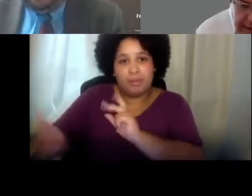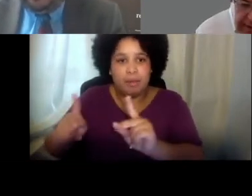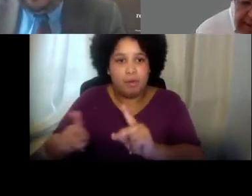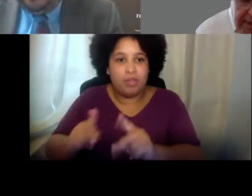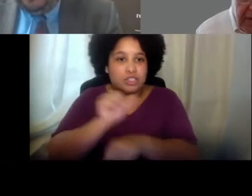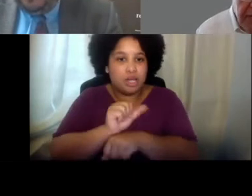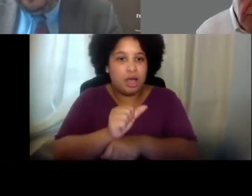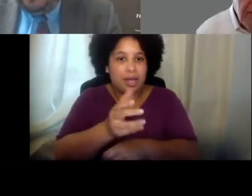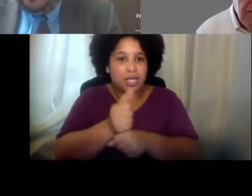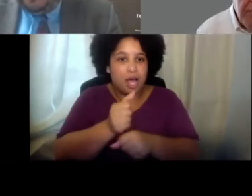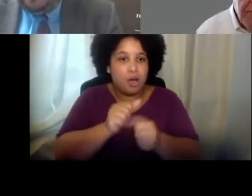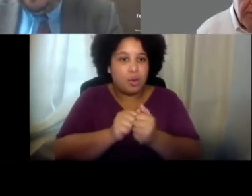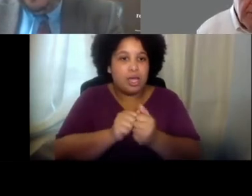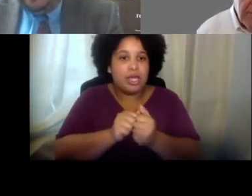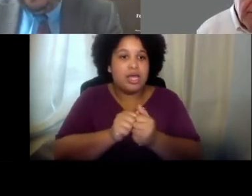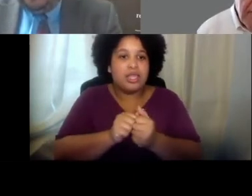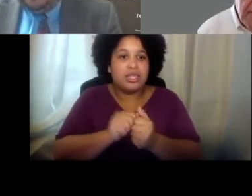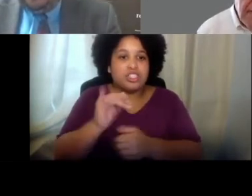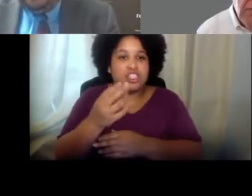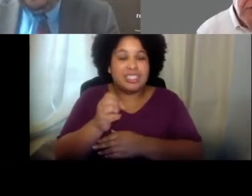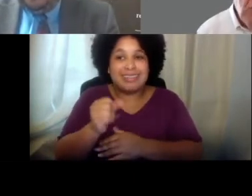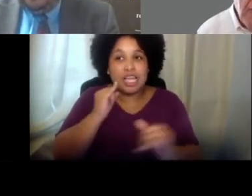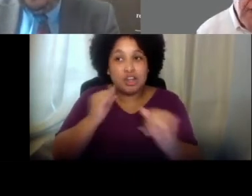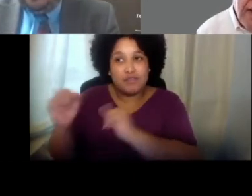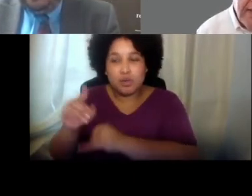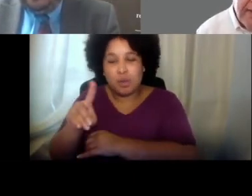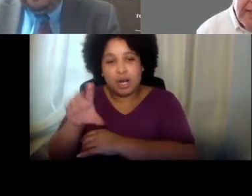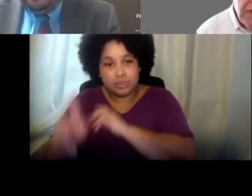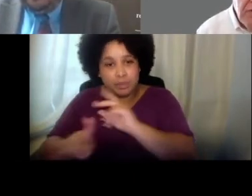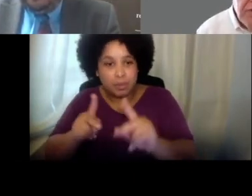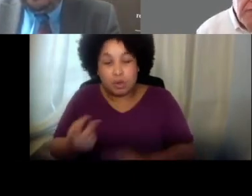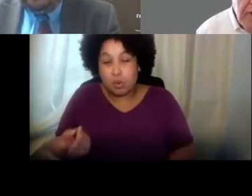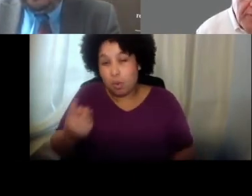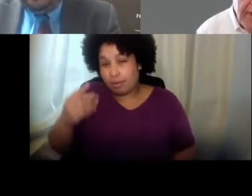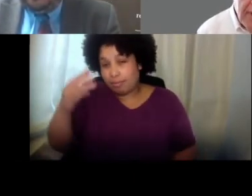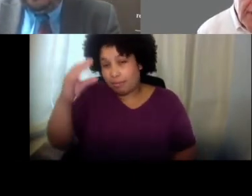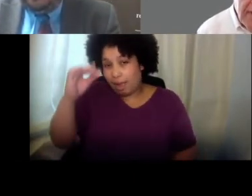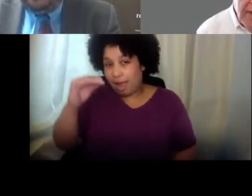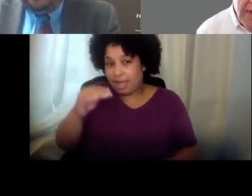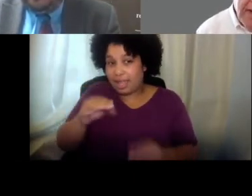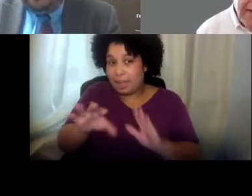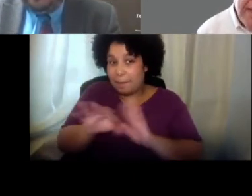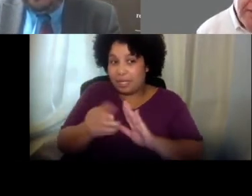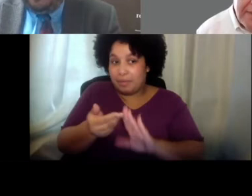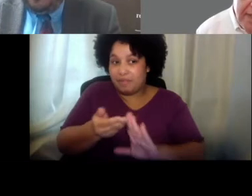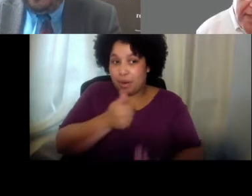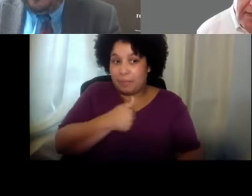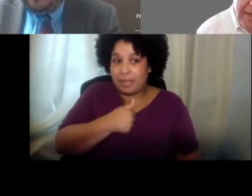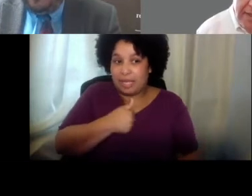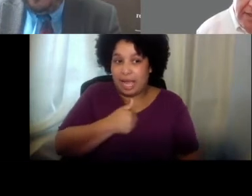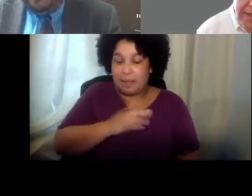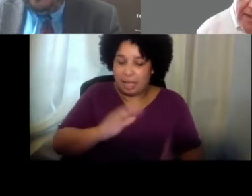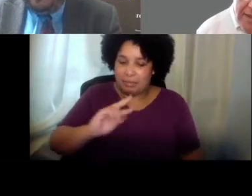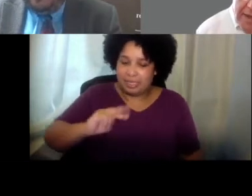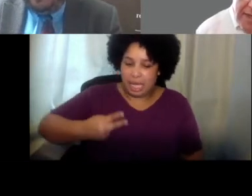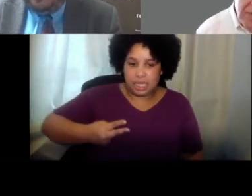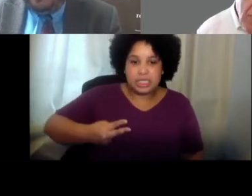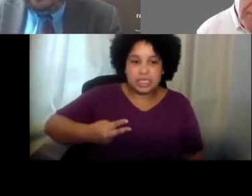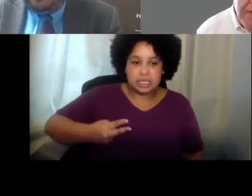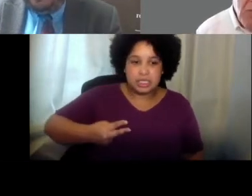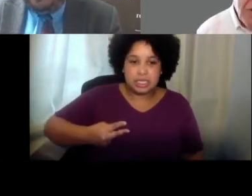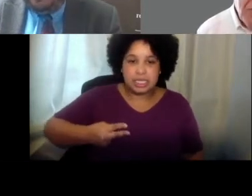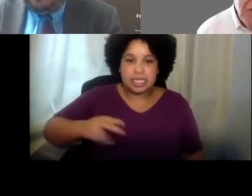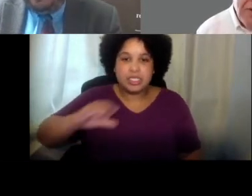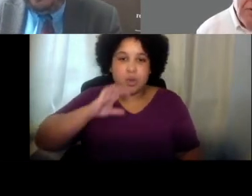Chase, they interviewed 100 people. There was one guy that they chose in front of me, and I came in second. And his